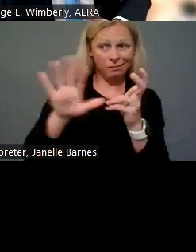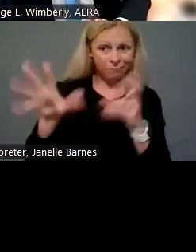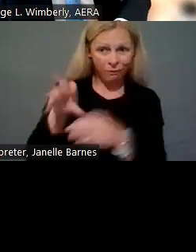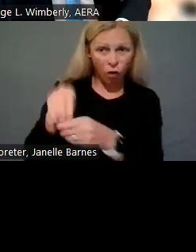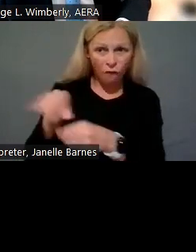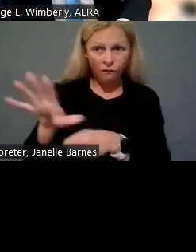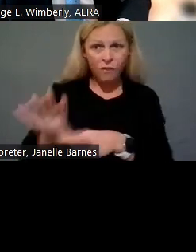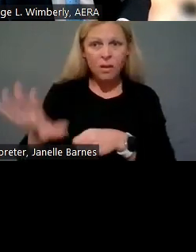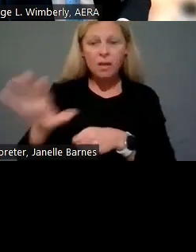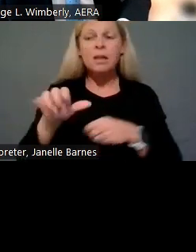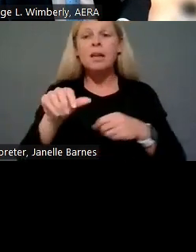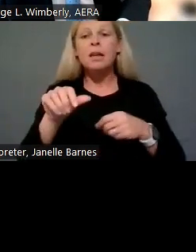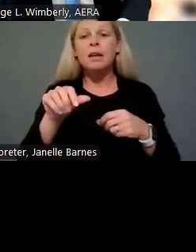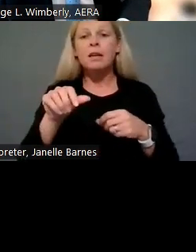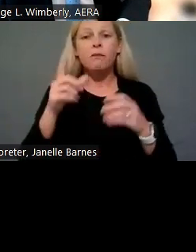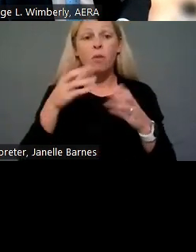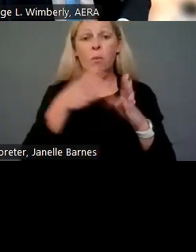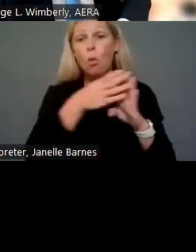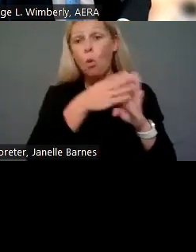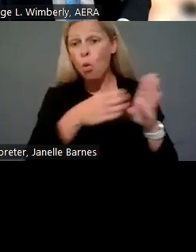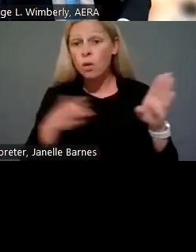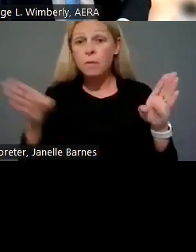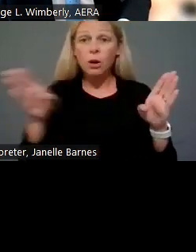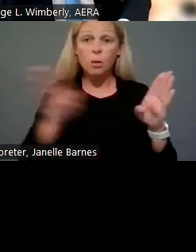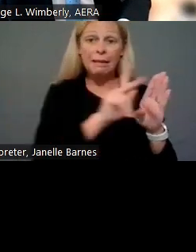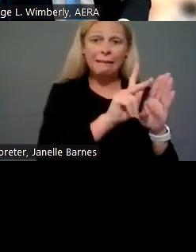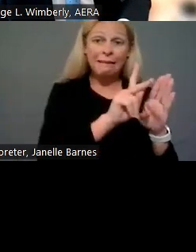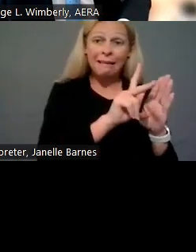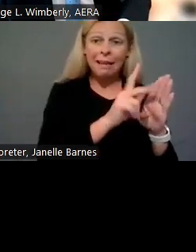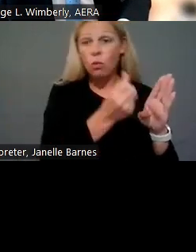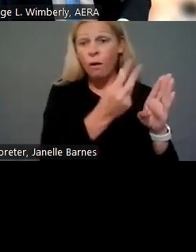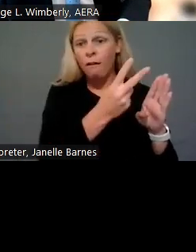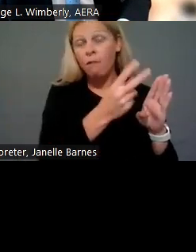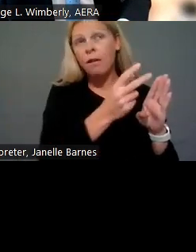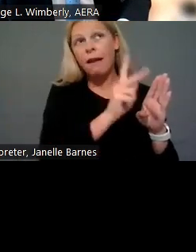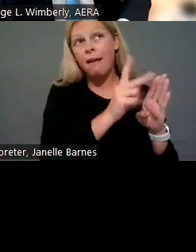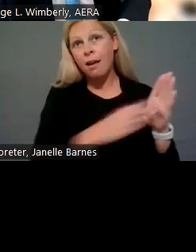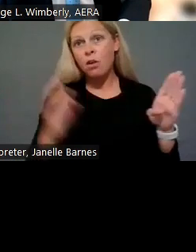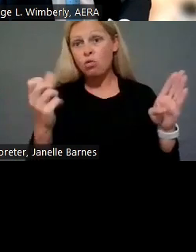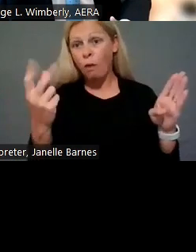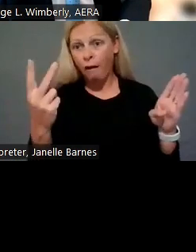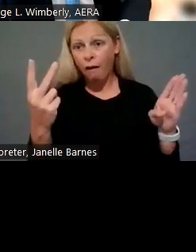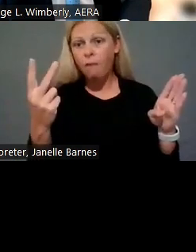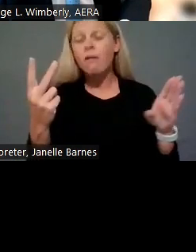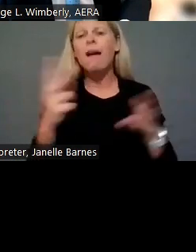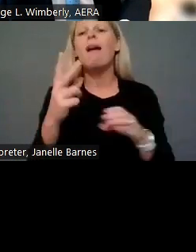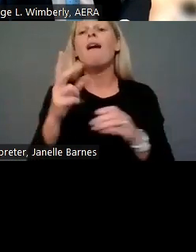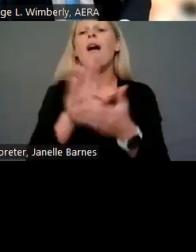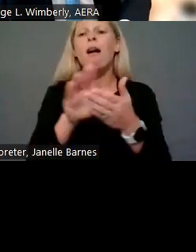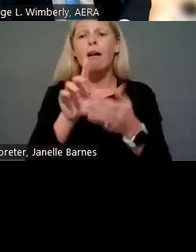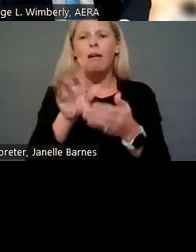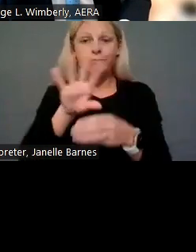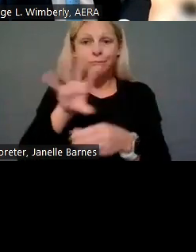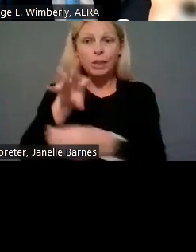whole spectrum from K-12 through higher